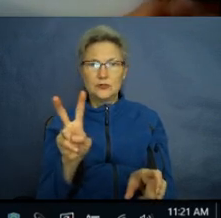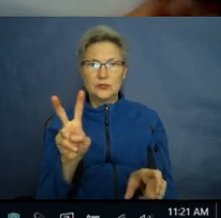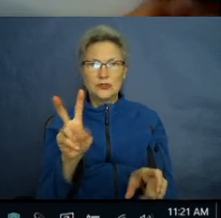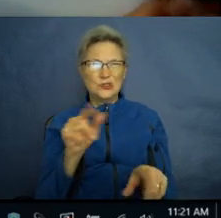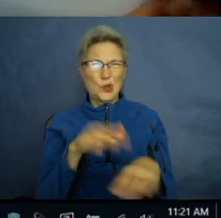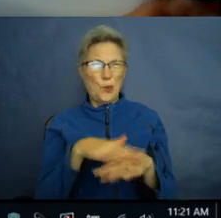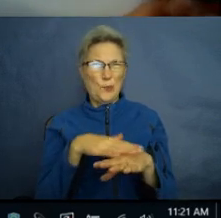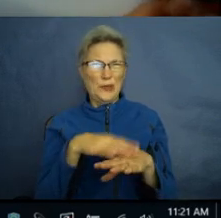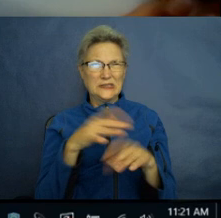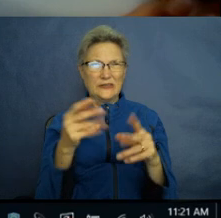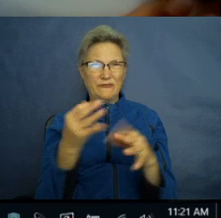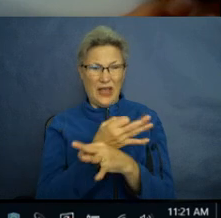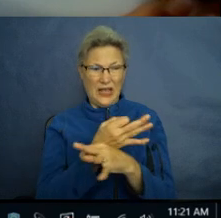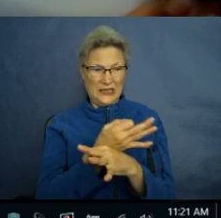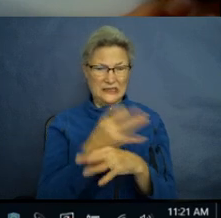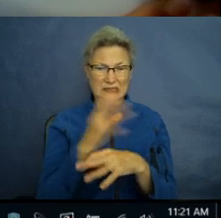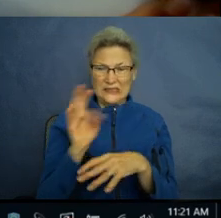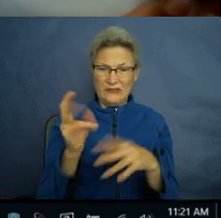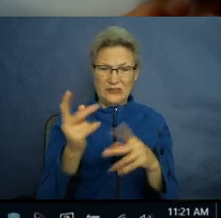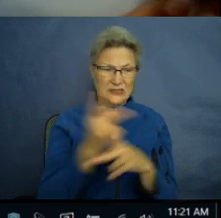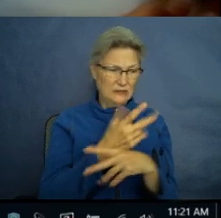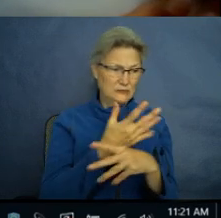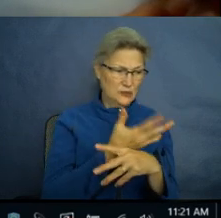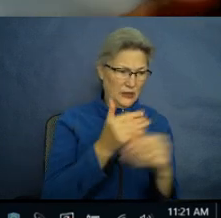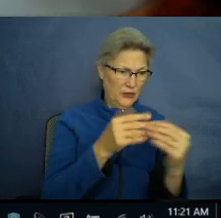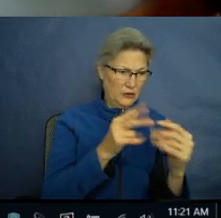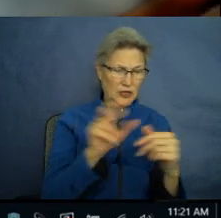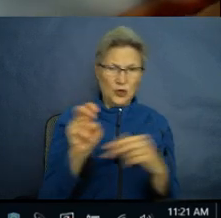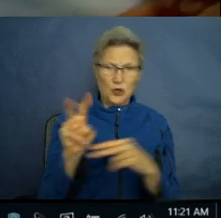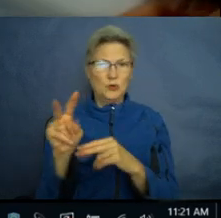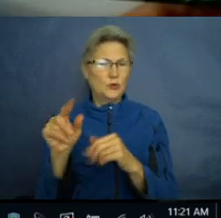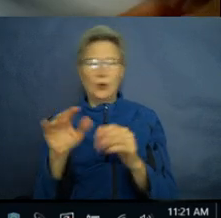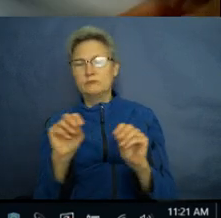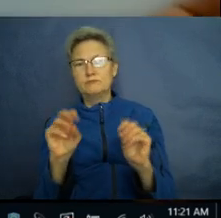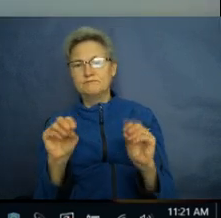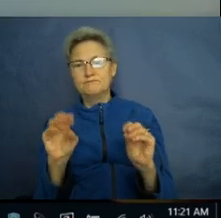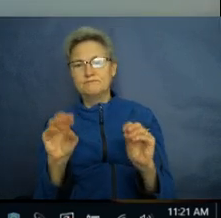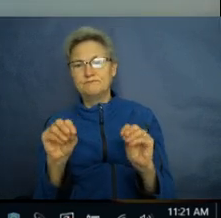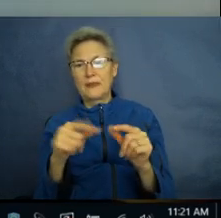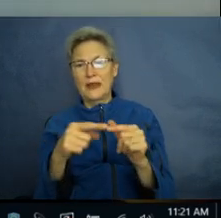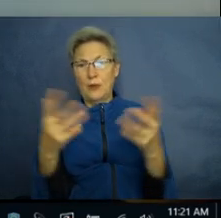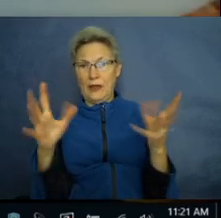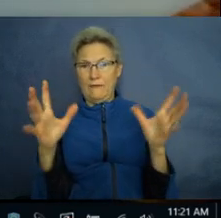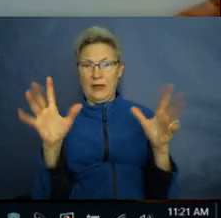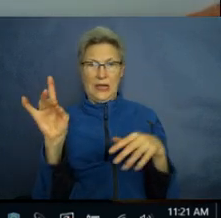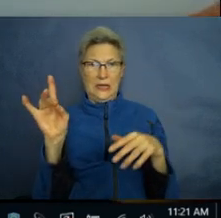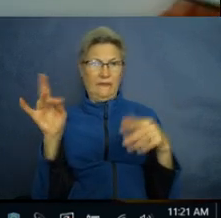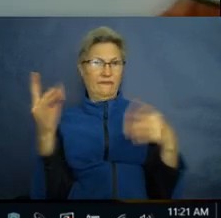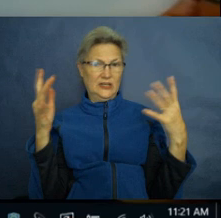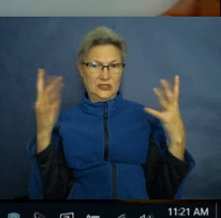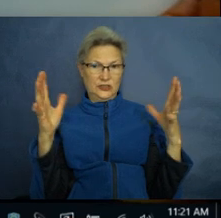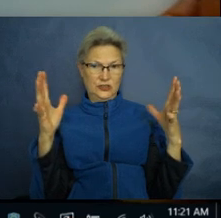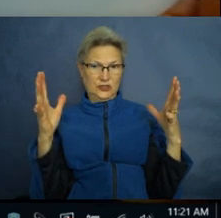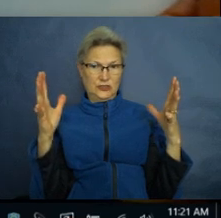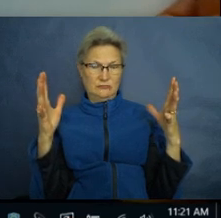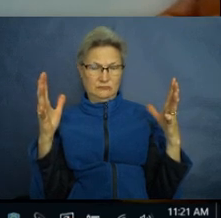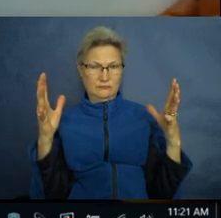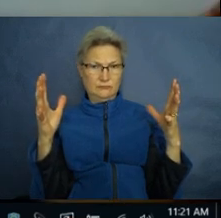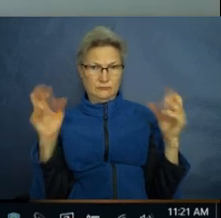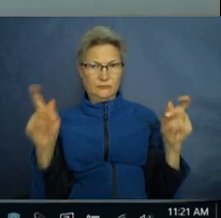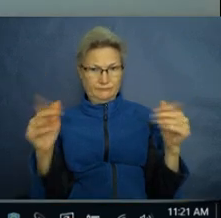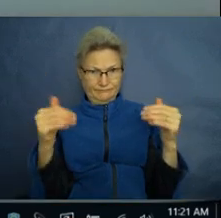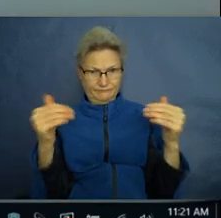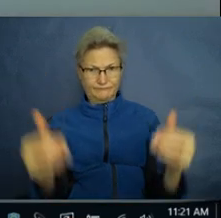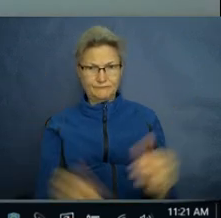basic fact that multiplies, that includes 7 to get to 32. And then we've got 8 here. So it looks like we're pretty good